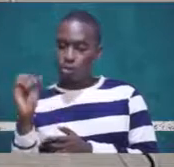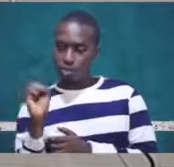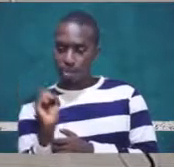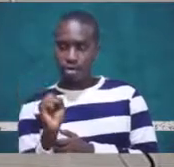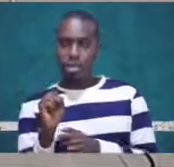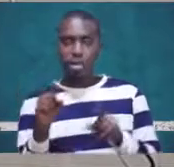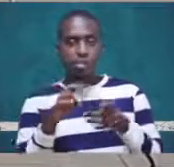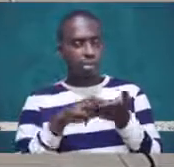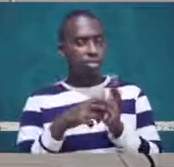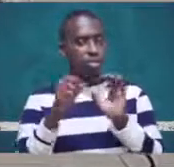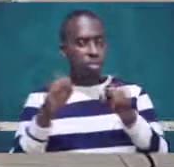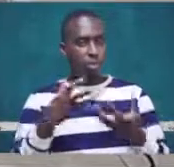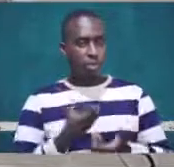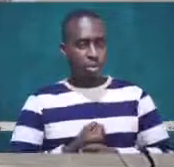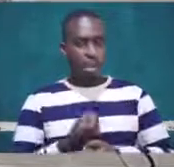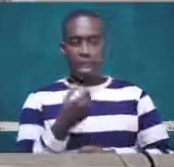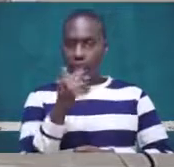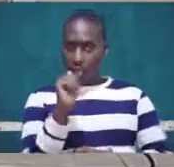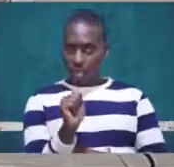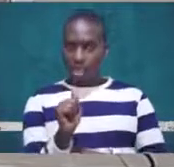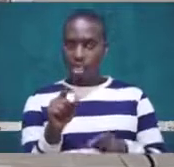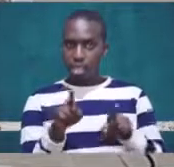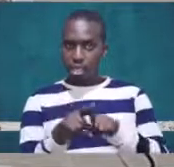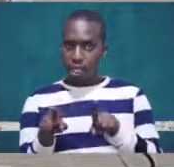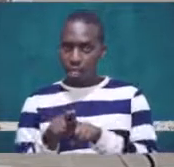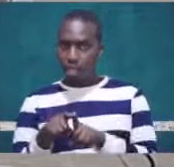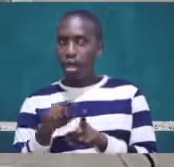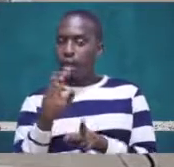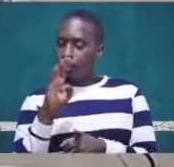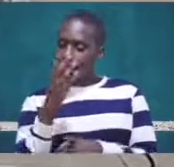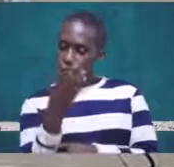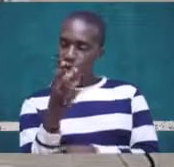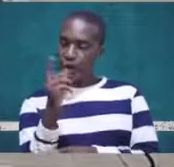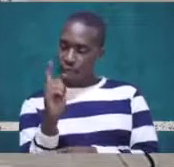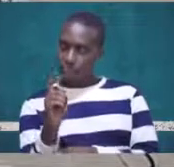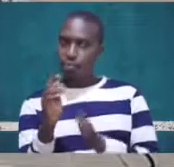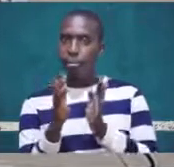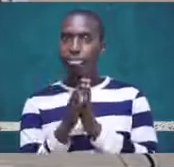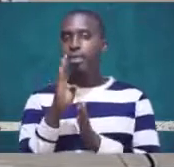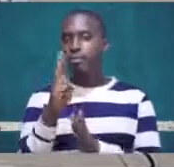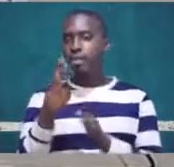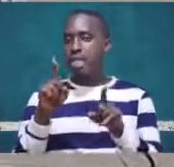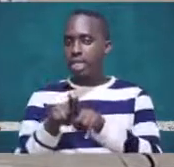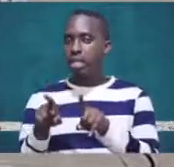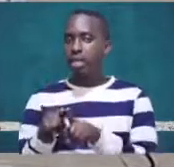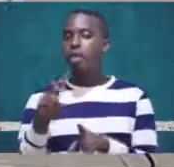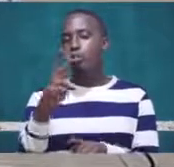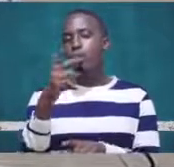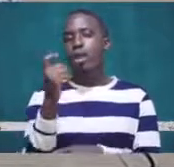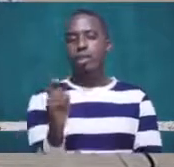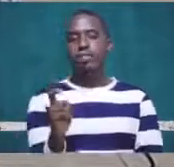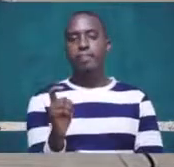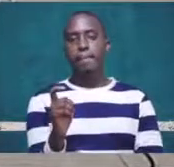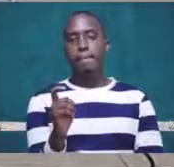that I can take for me A to B 4x and B is